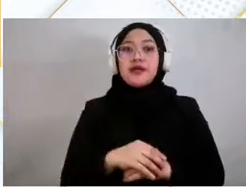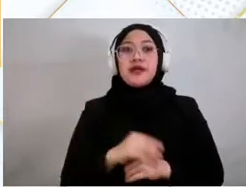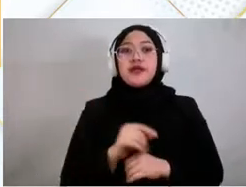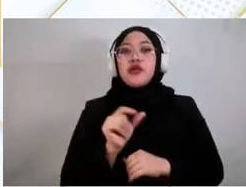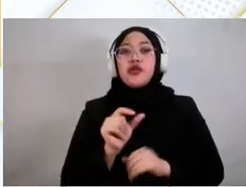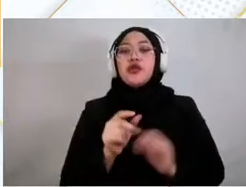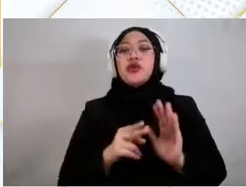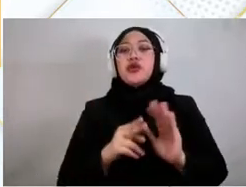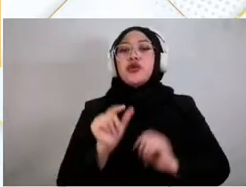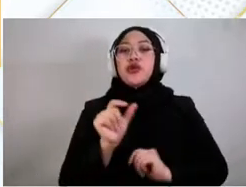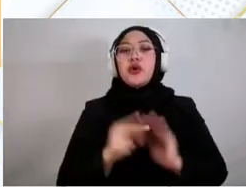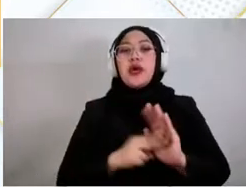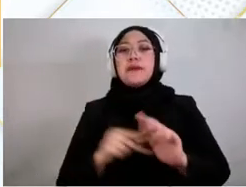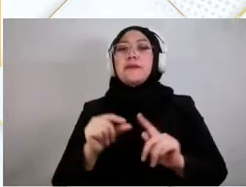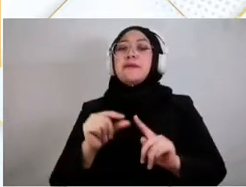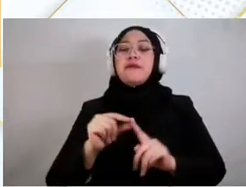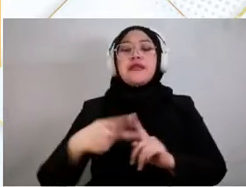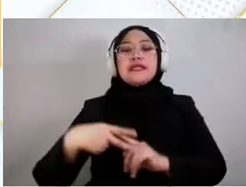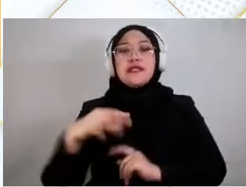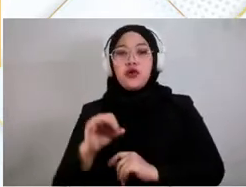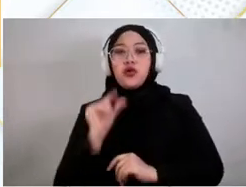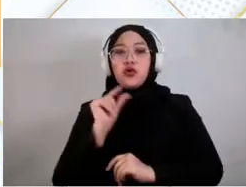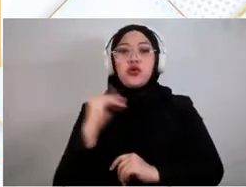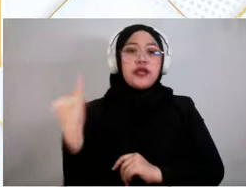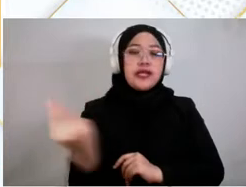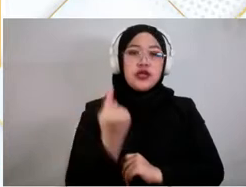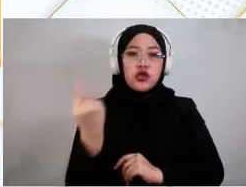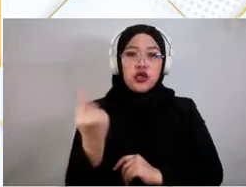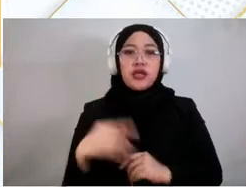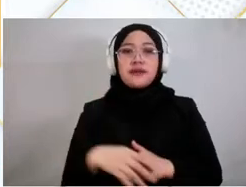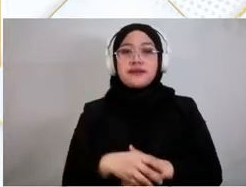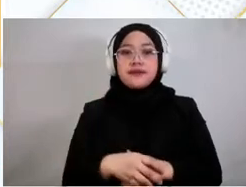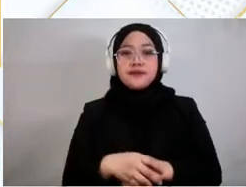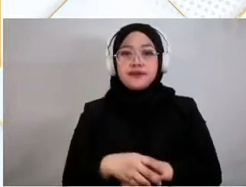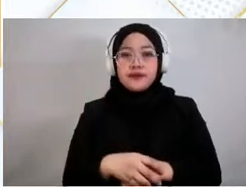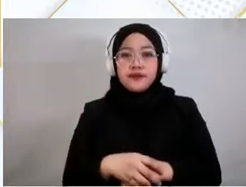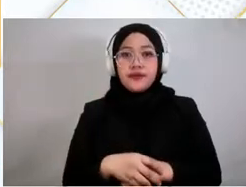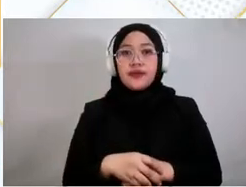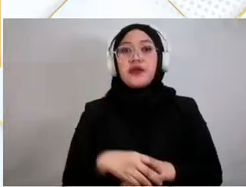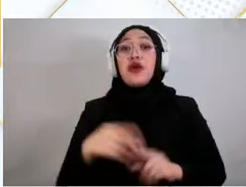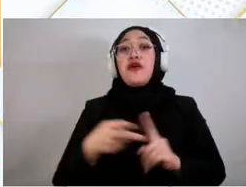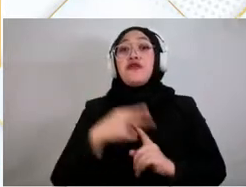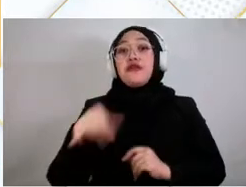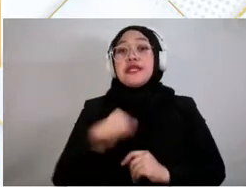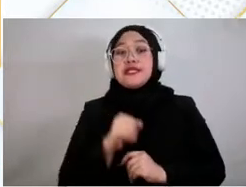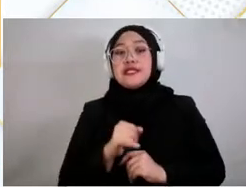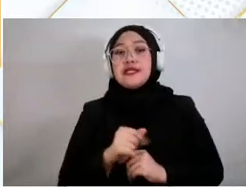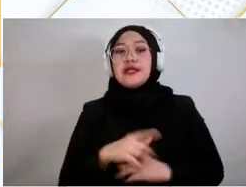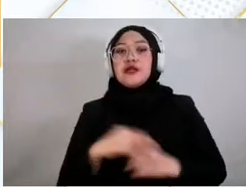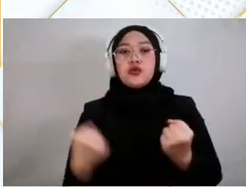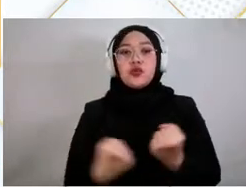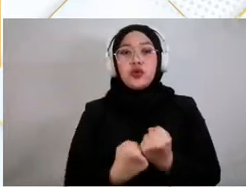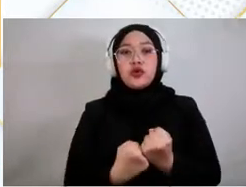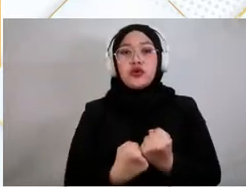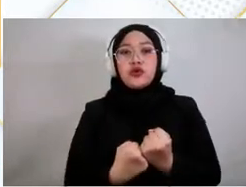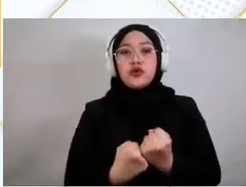global operations. Fourthly, Fiji supports new measures